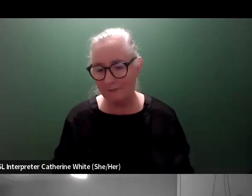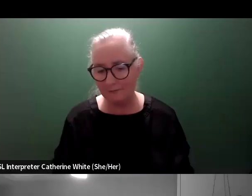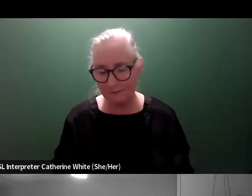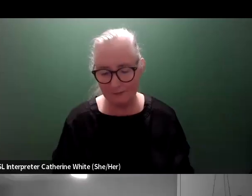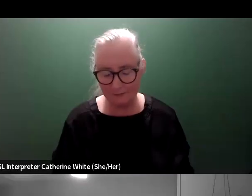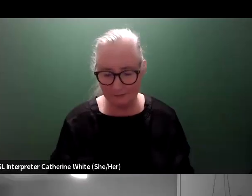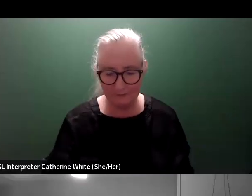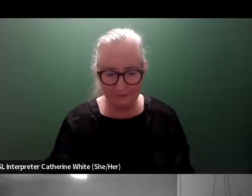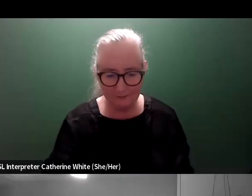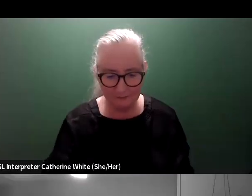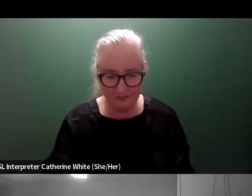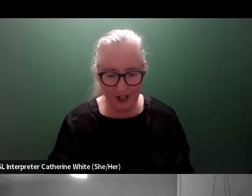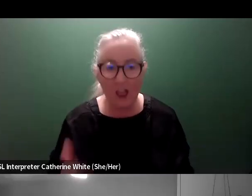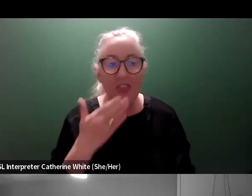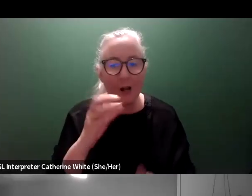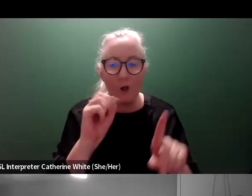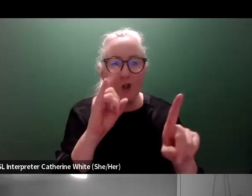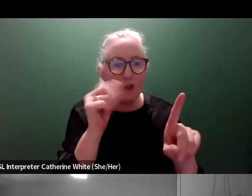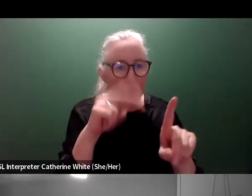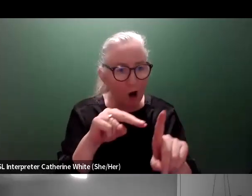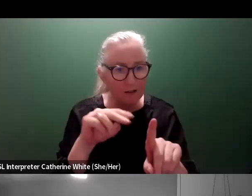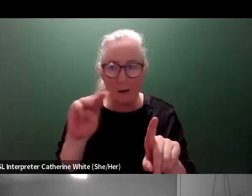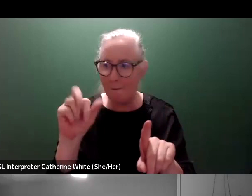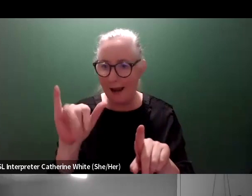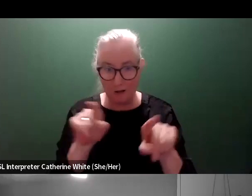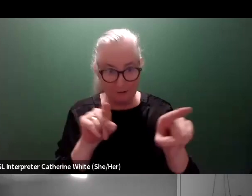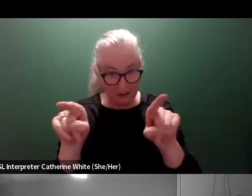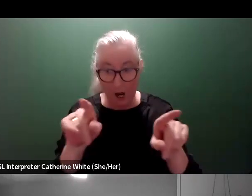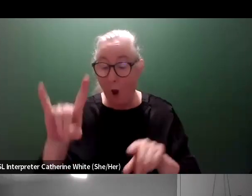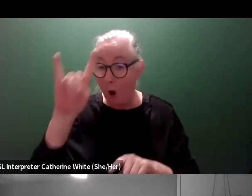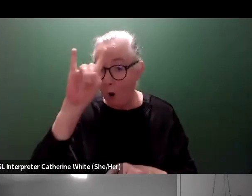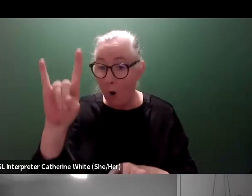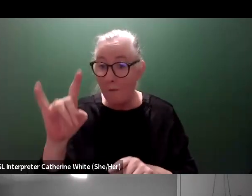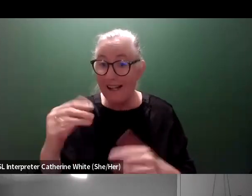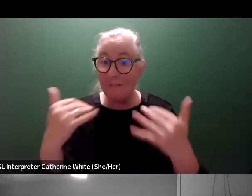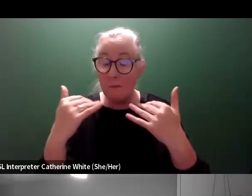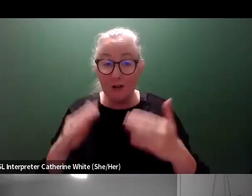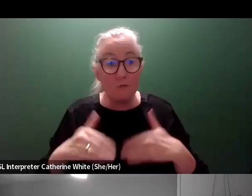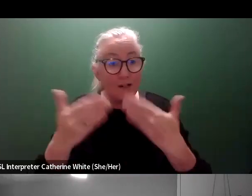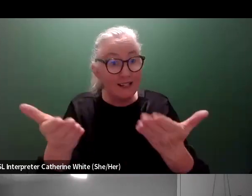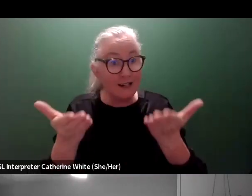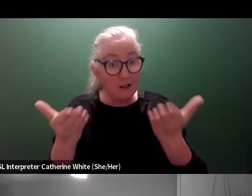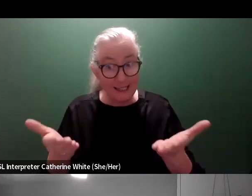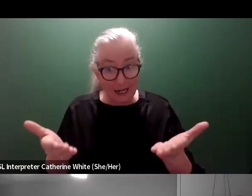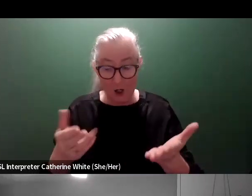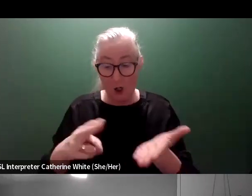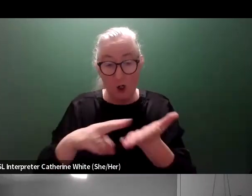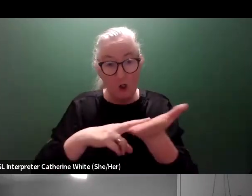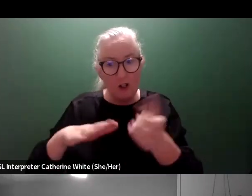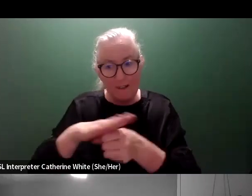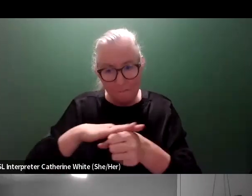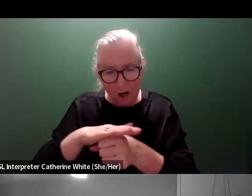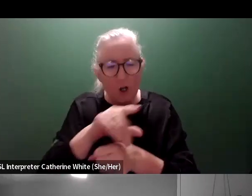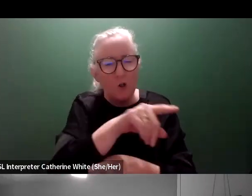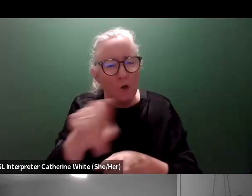Thank you, Sean and Mary. We hope that the information presented today will be useful to you as you